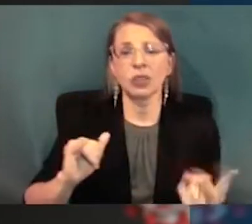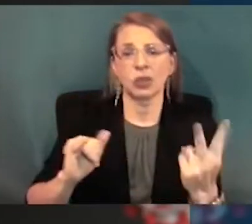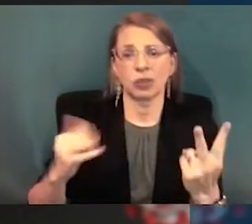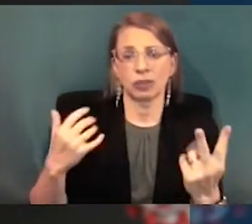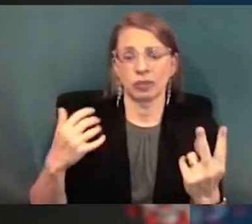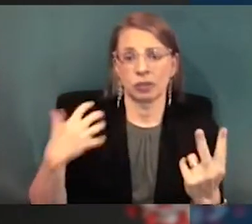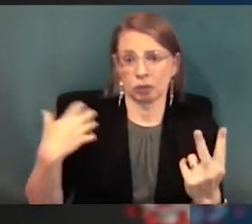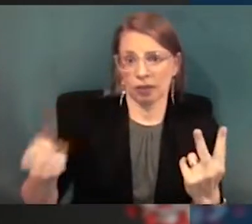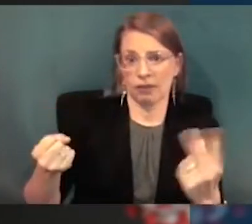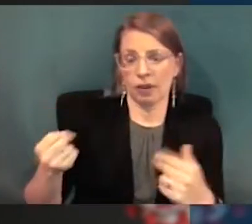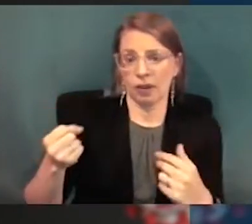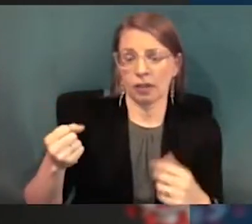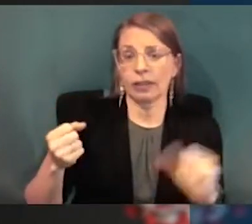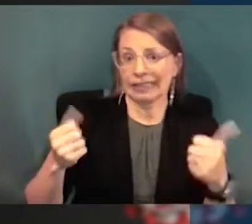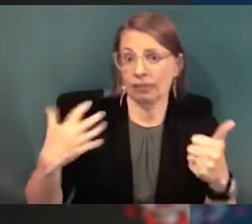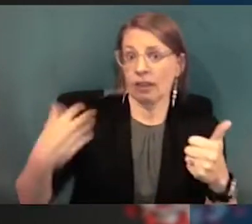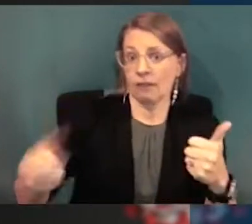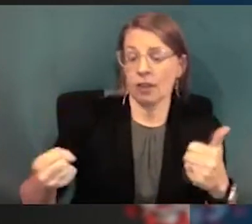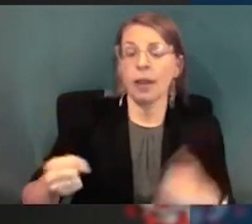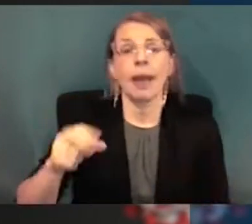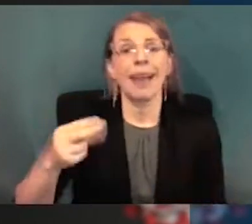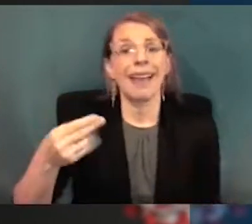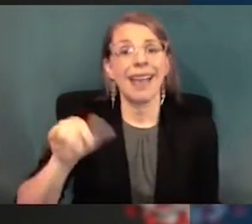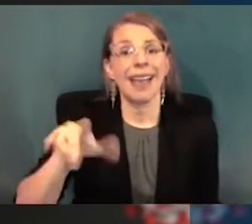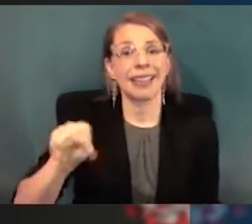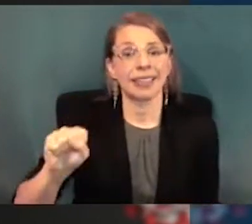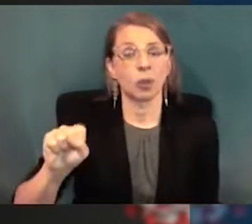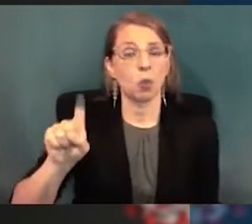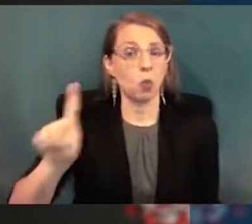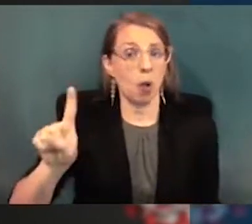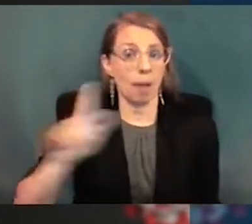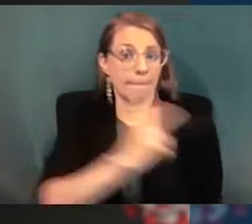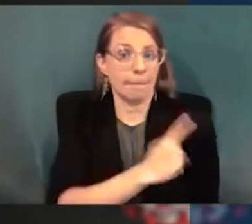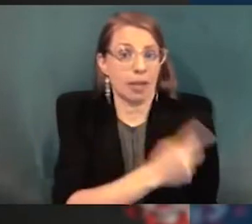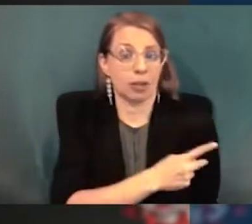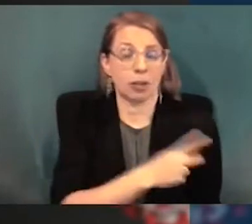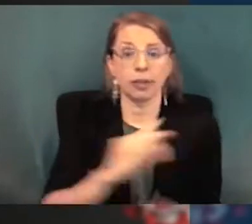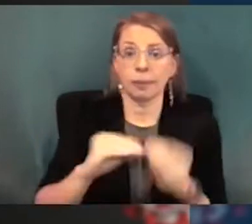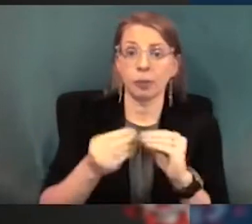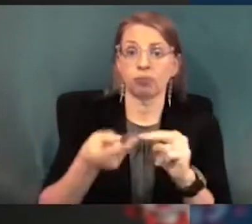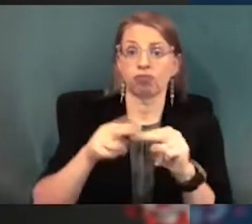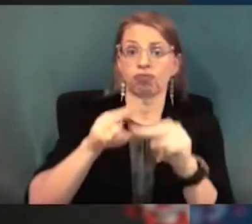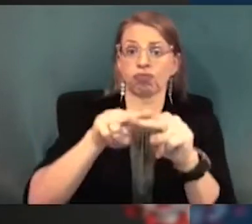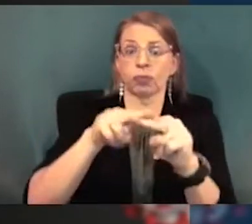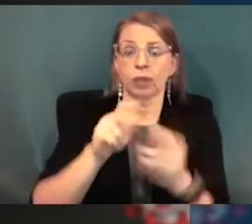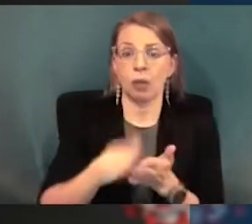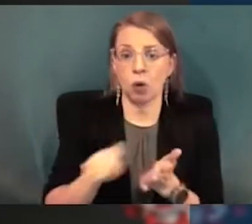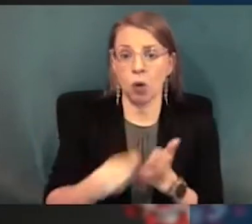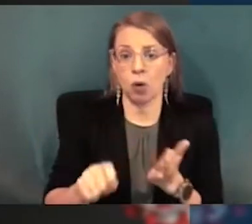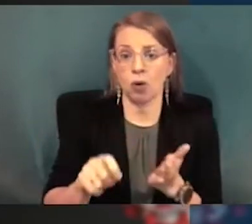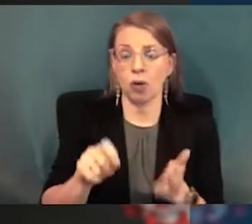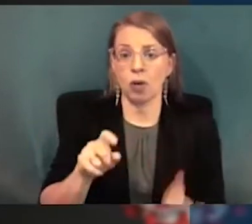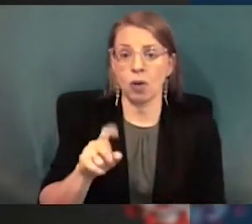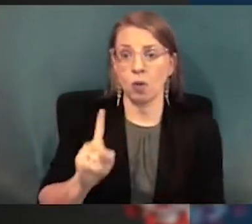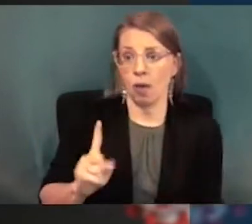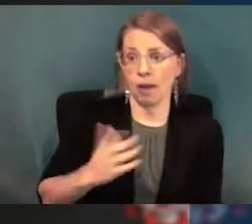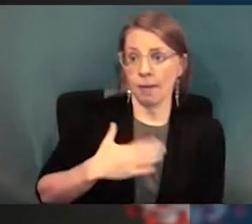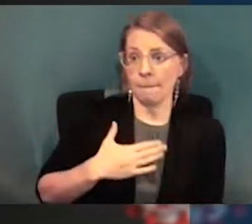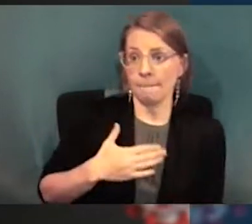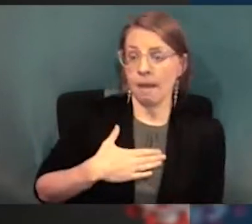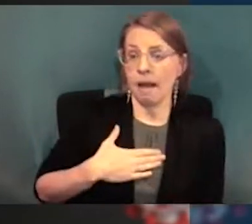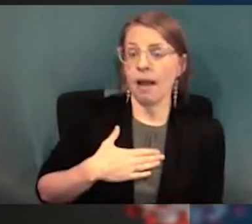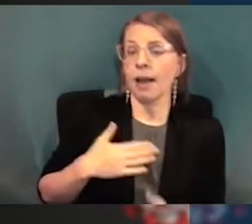1 patient as well. You know, we continue to see increasing numbers. I wrote one of my ID colleagues down in